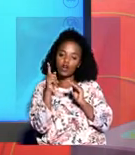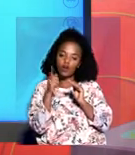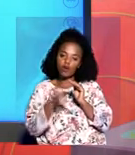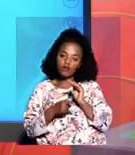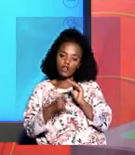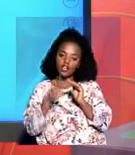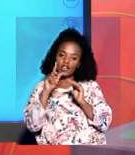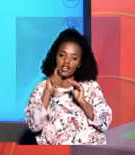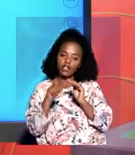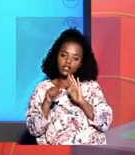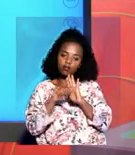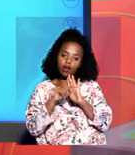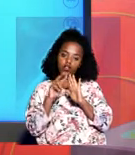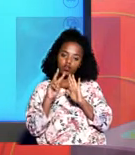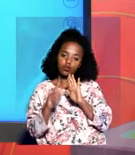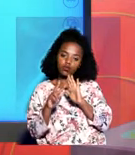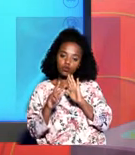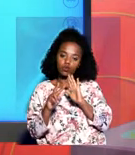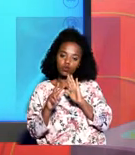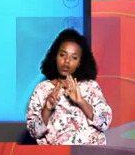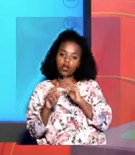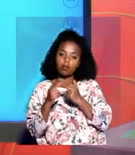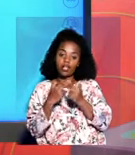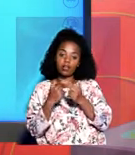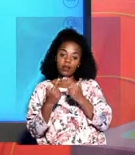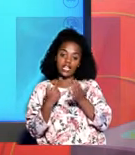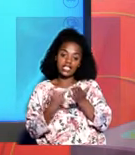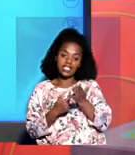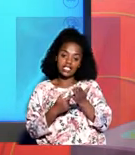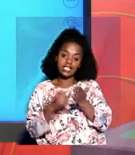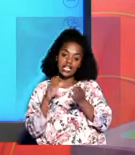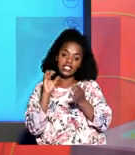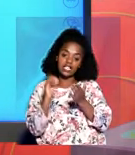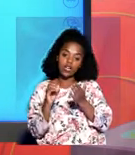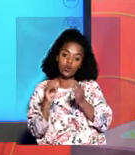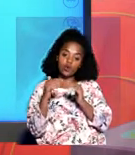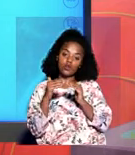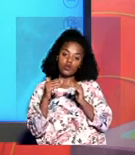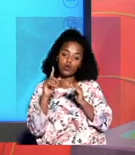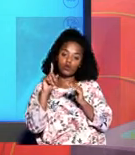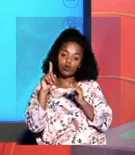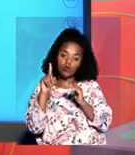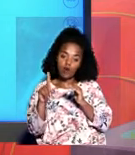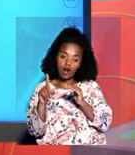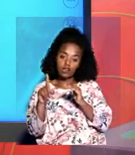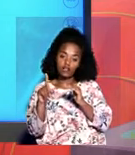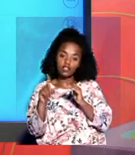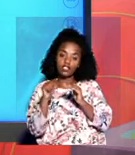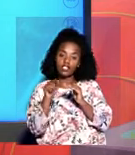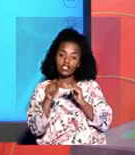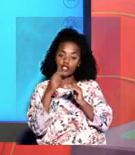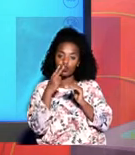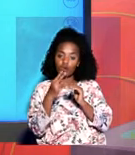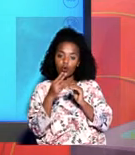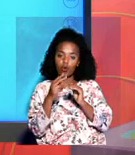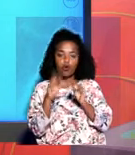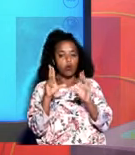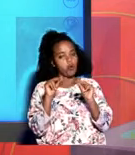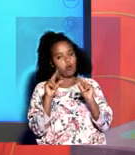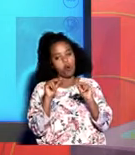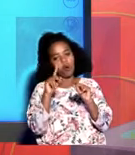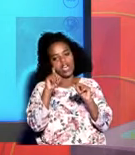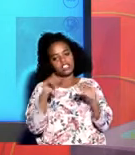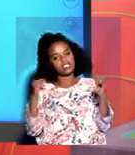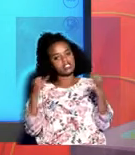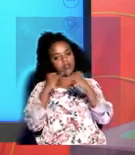x minus 2. When you cross multiply this, you get that 0 is equal to 1. This shows that has no x-intercept. Has